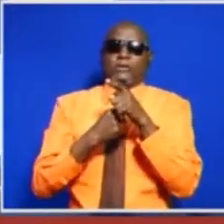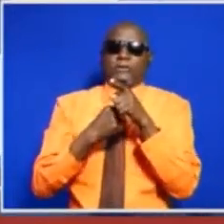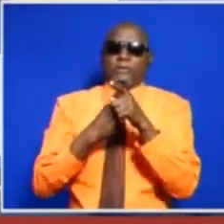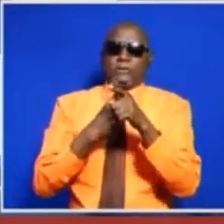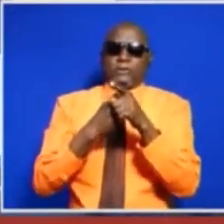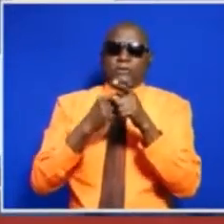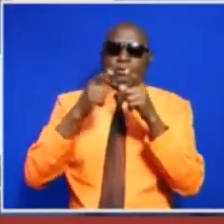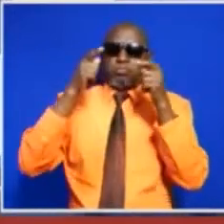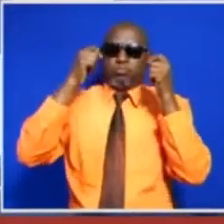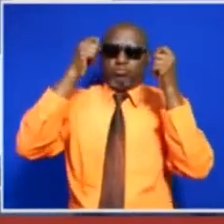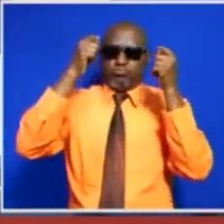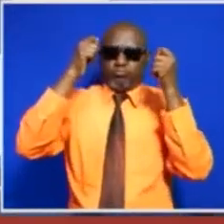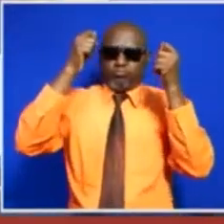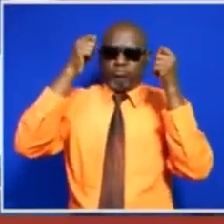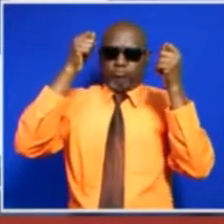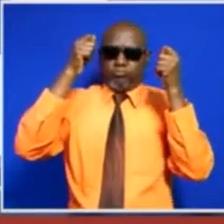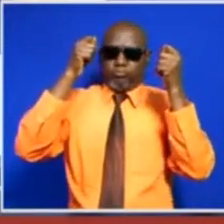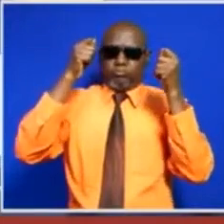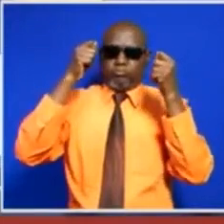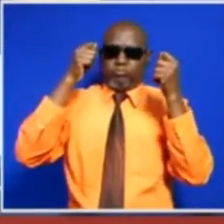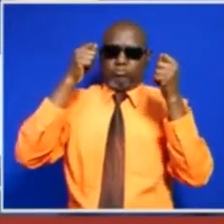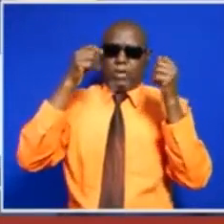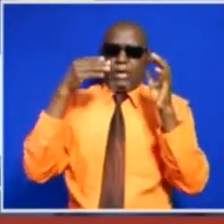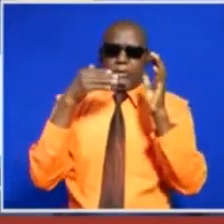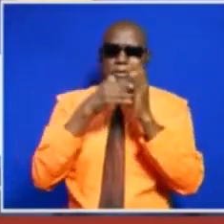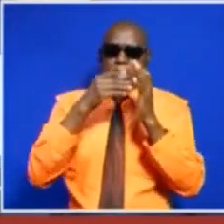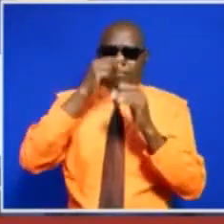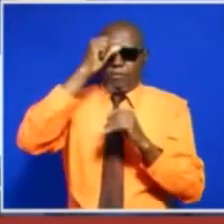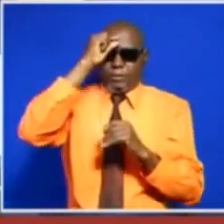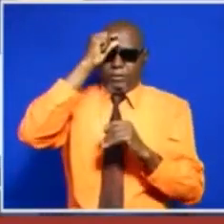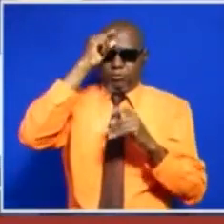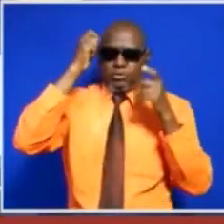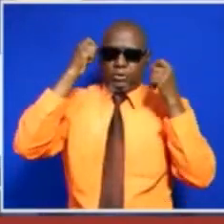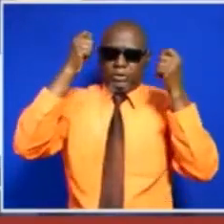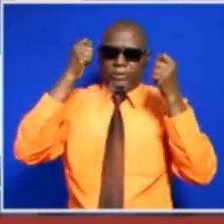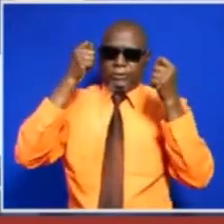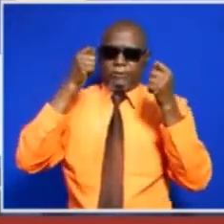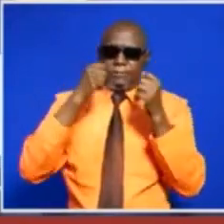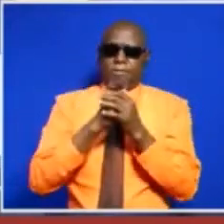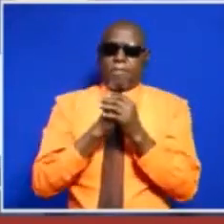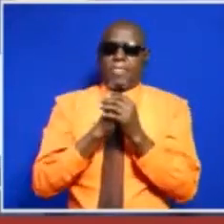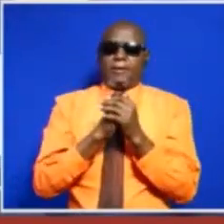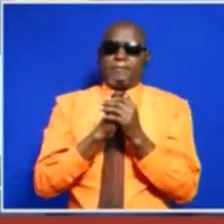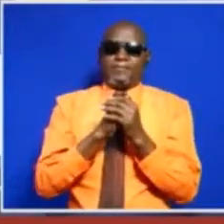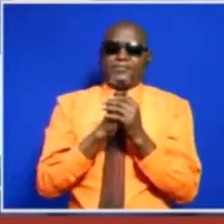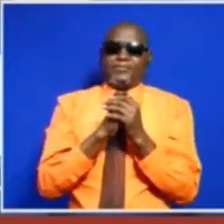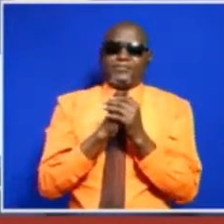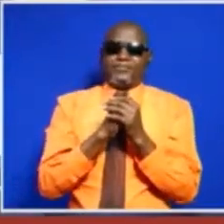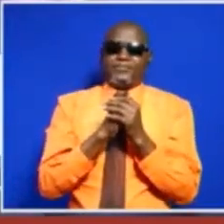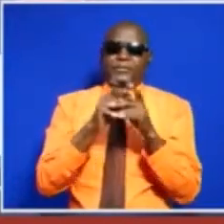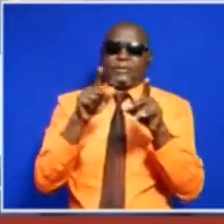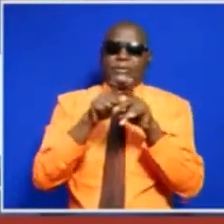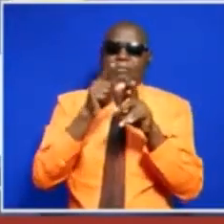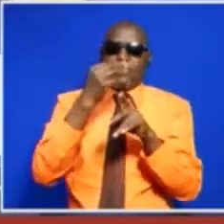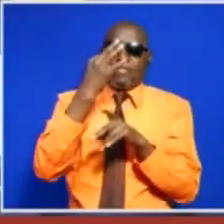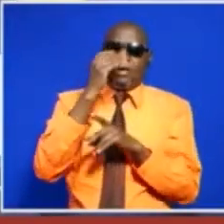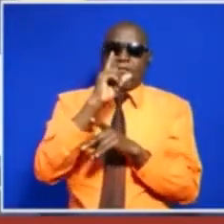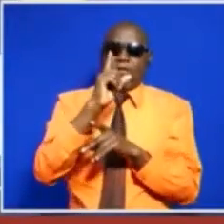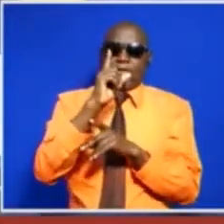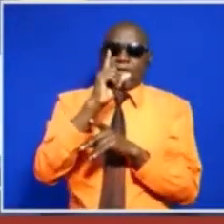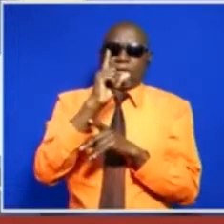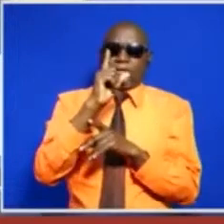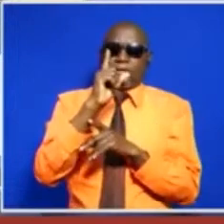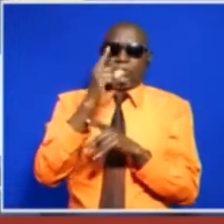these protests or demonstrations or anti-government protest. Now, as late as the 31st day of August